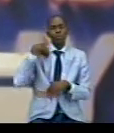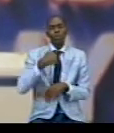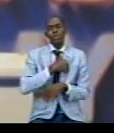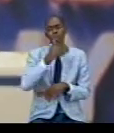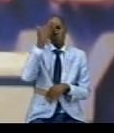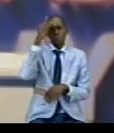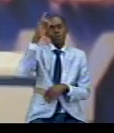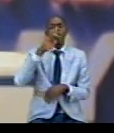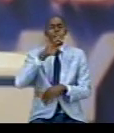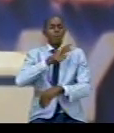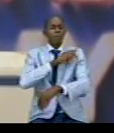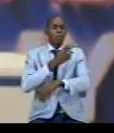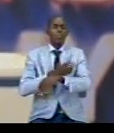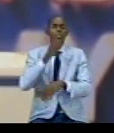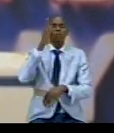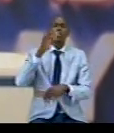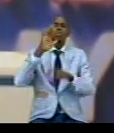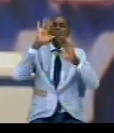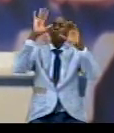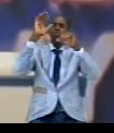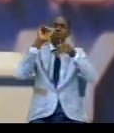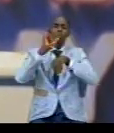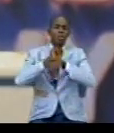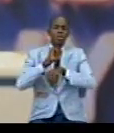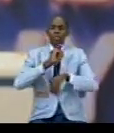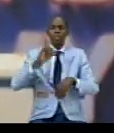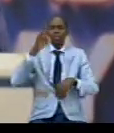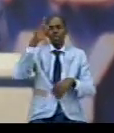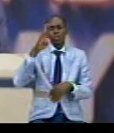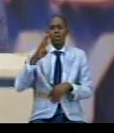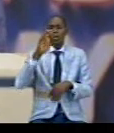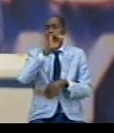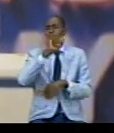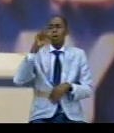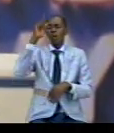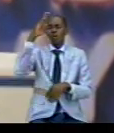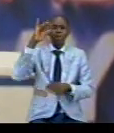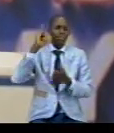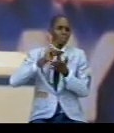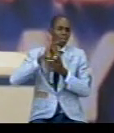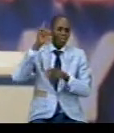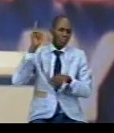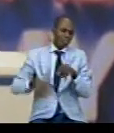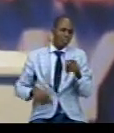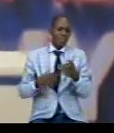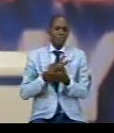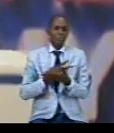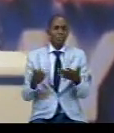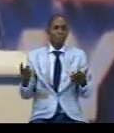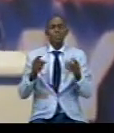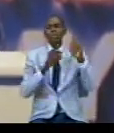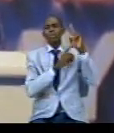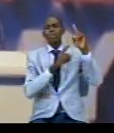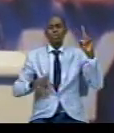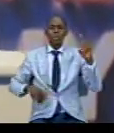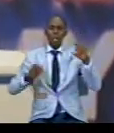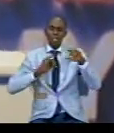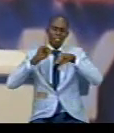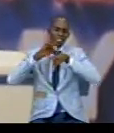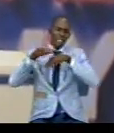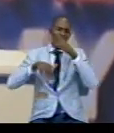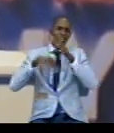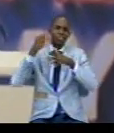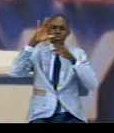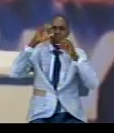a miracle-working God, a God that cannot fail. And Lord, I send forth your power in the